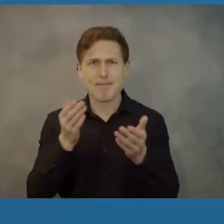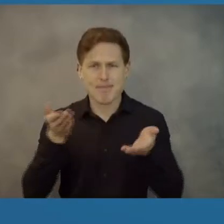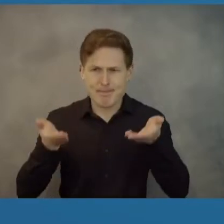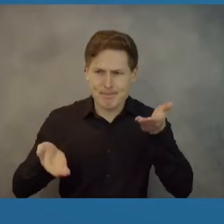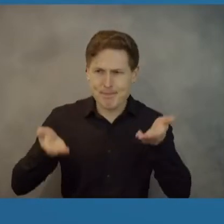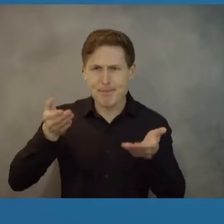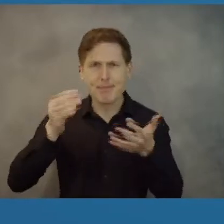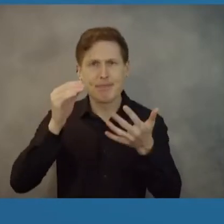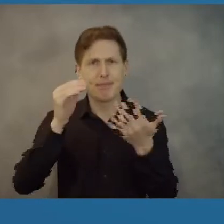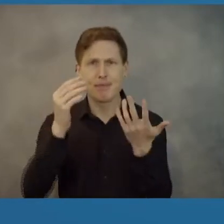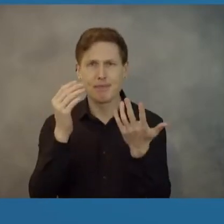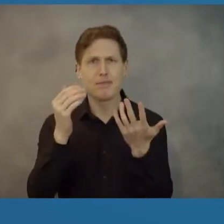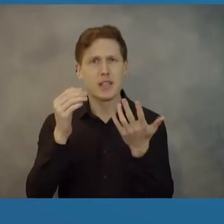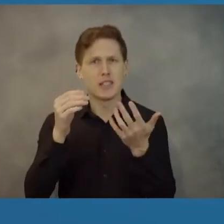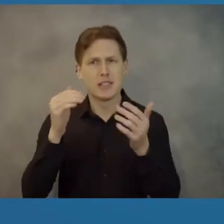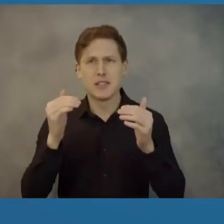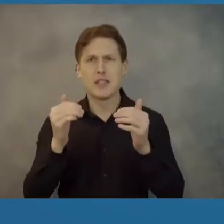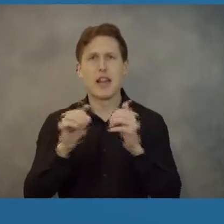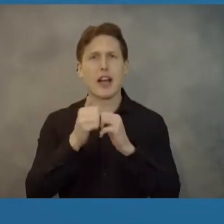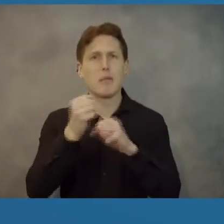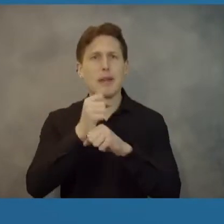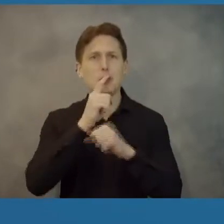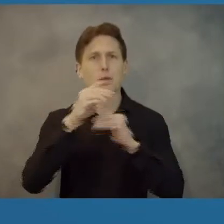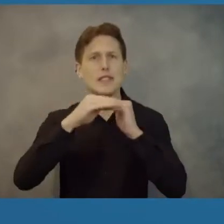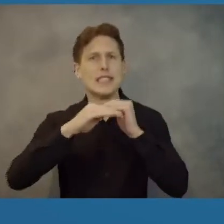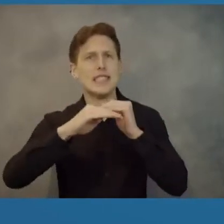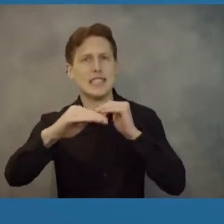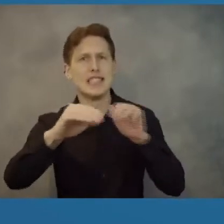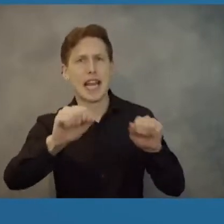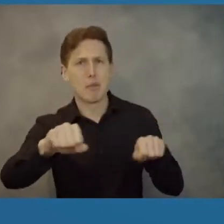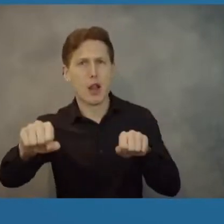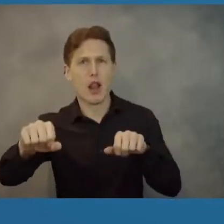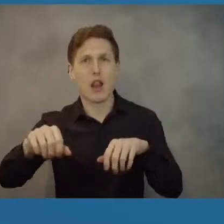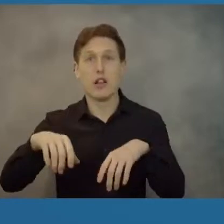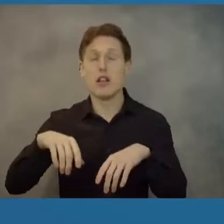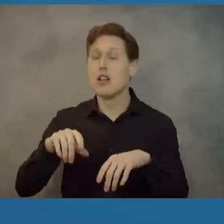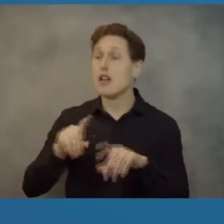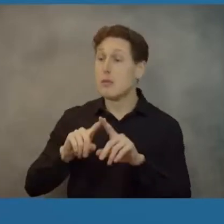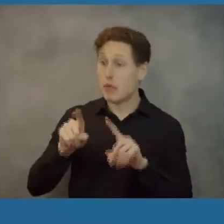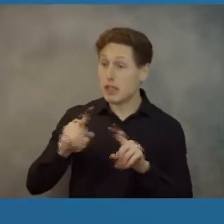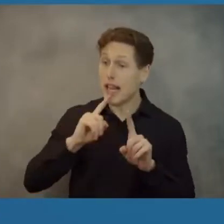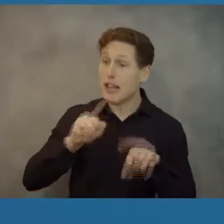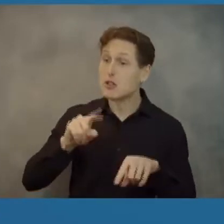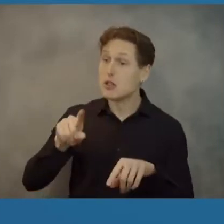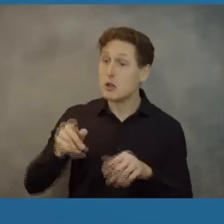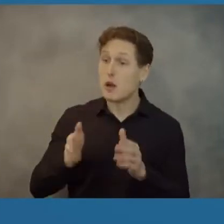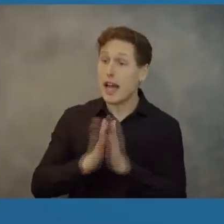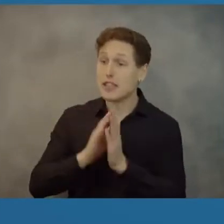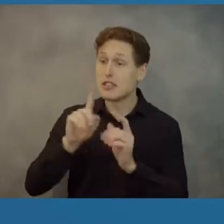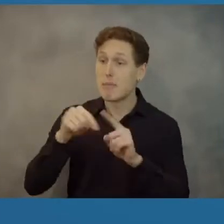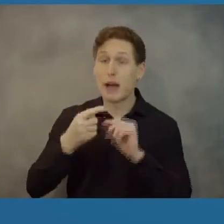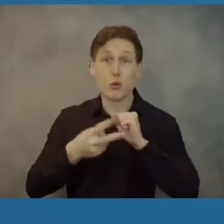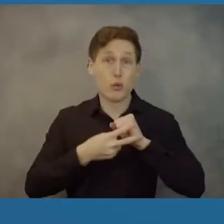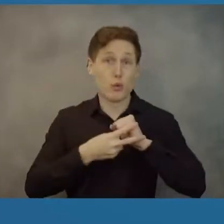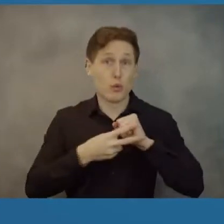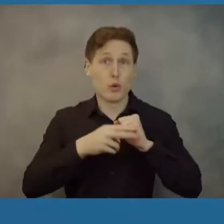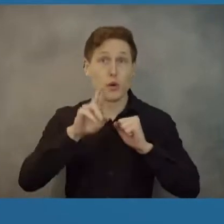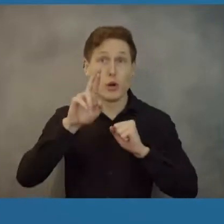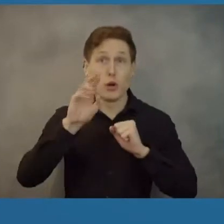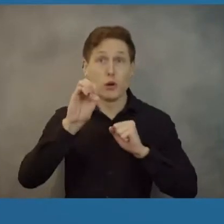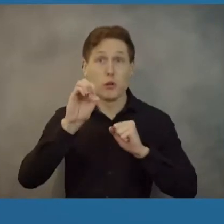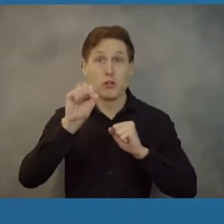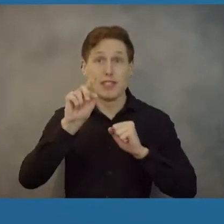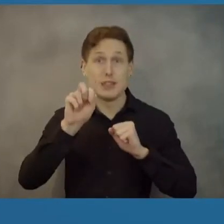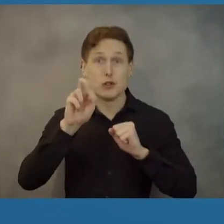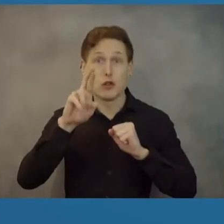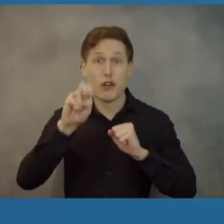that we think it was more sustainable into the future. But to your question about reserves, for me, the gold standard, for accountants and people